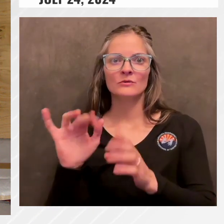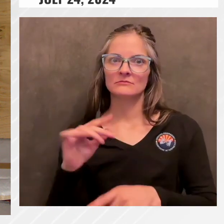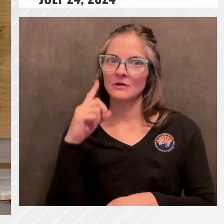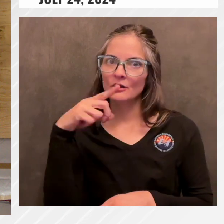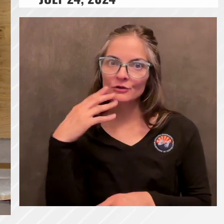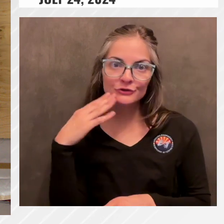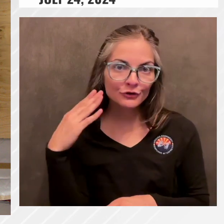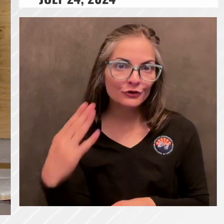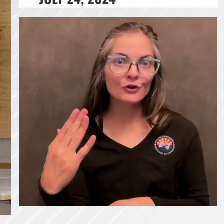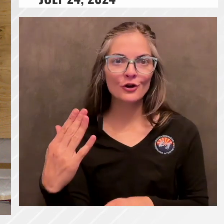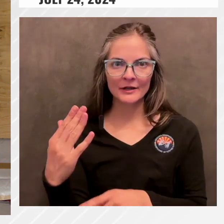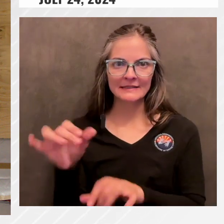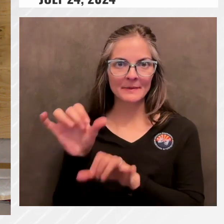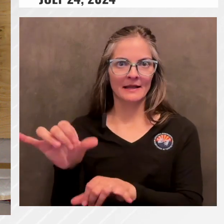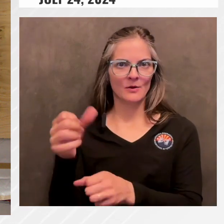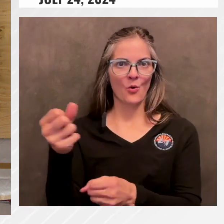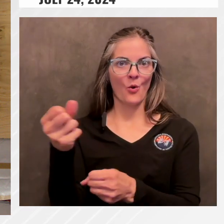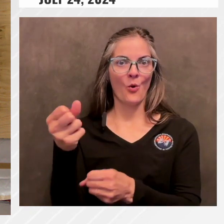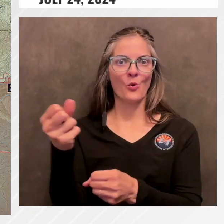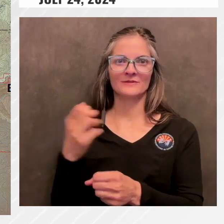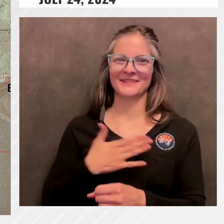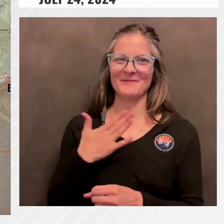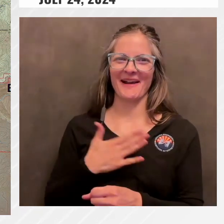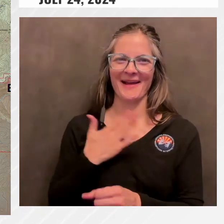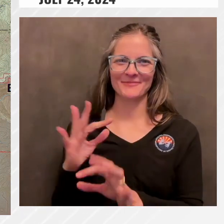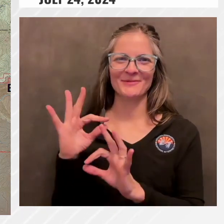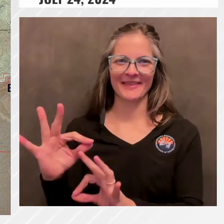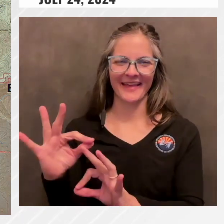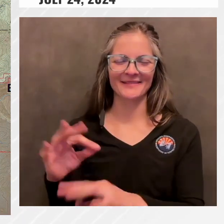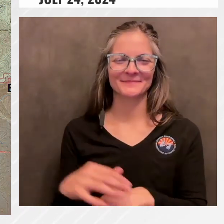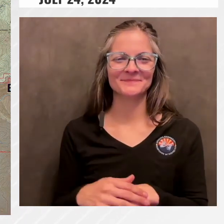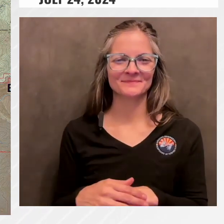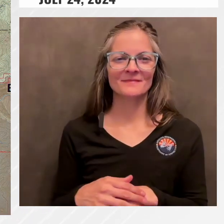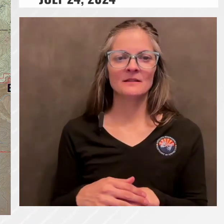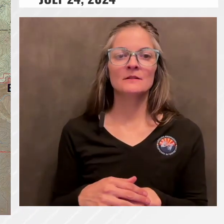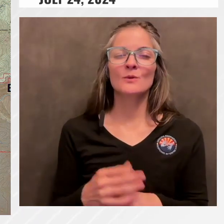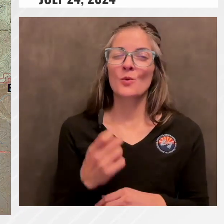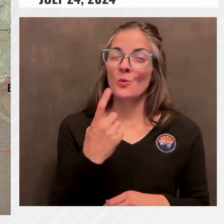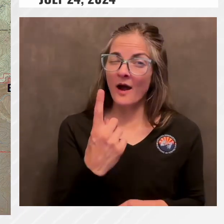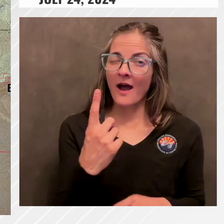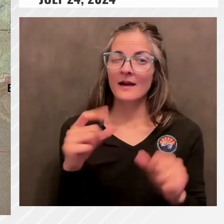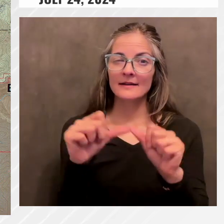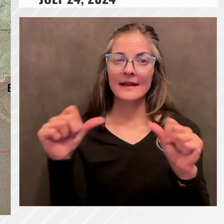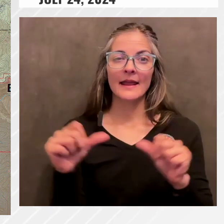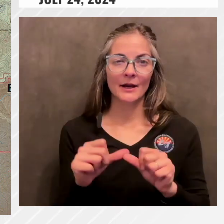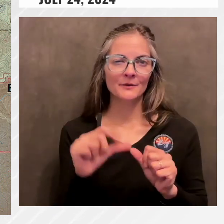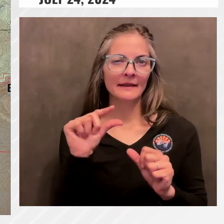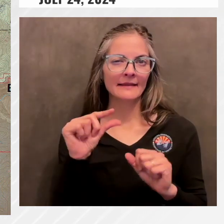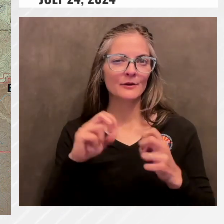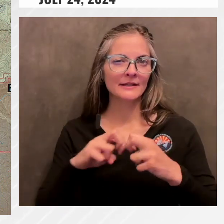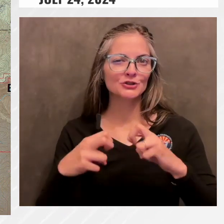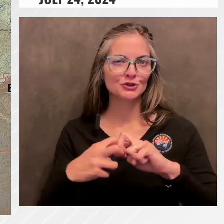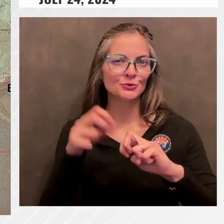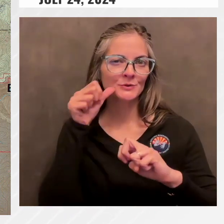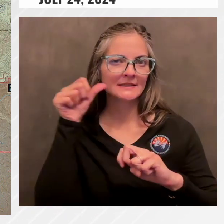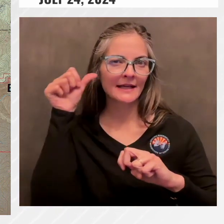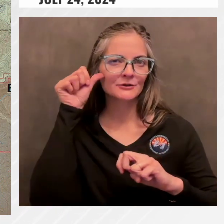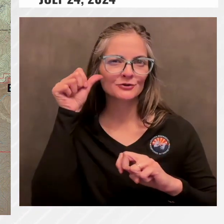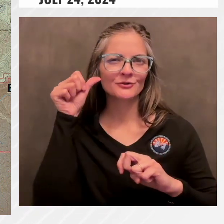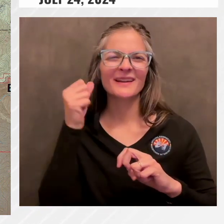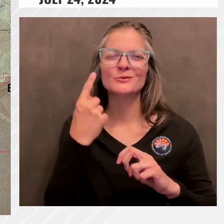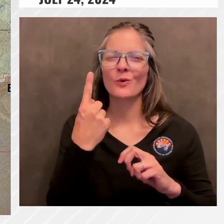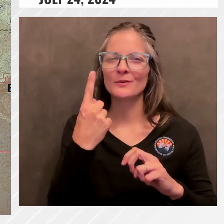we're happy with that. Crews are doing the same thing. The one area that we had some issues with yesterday due to a sustained west